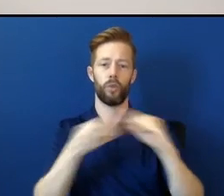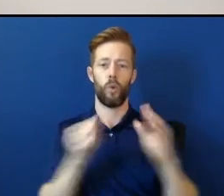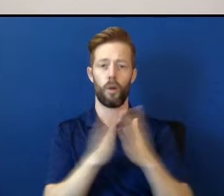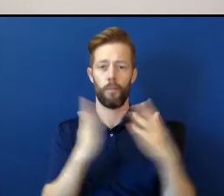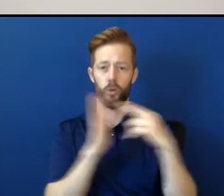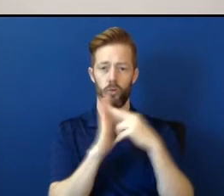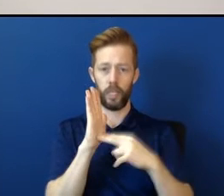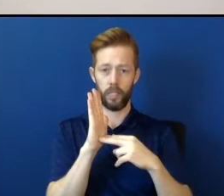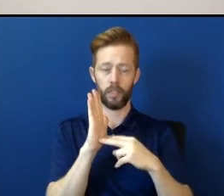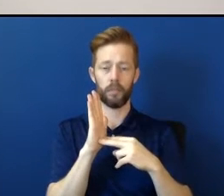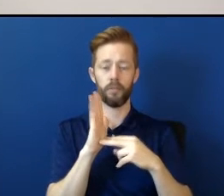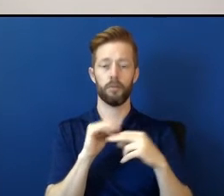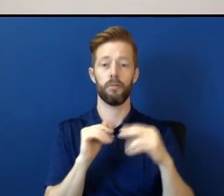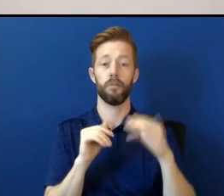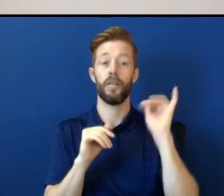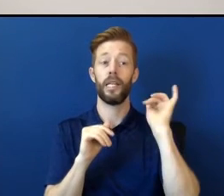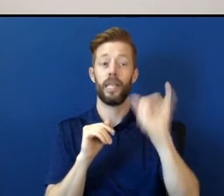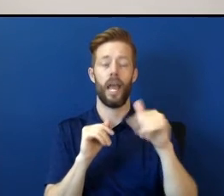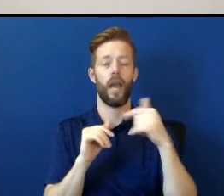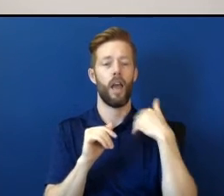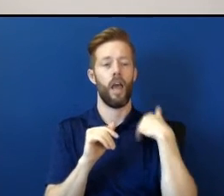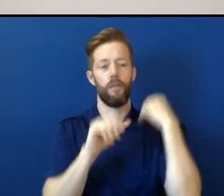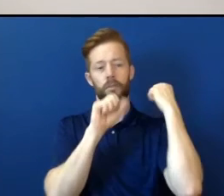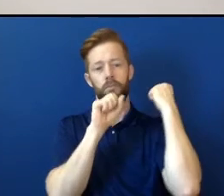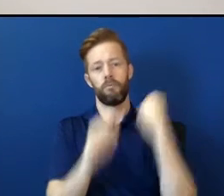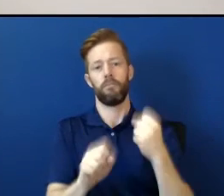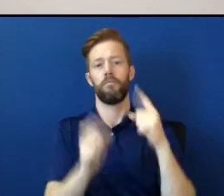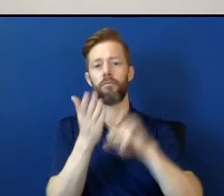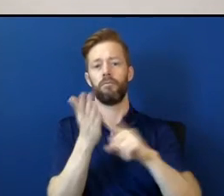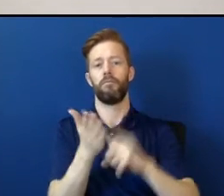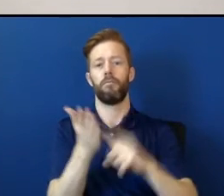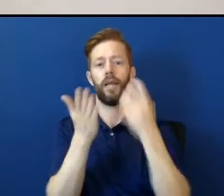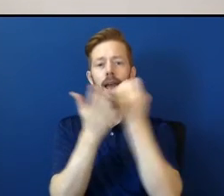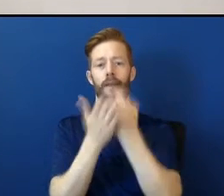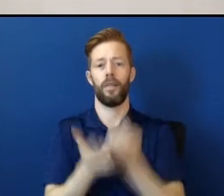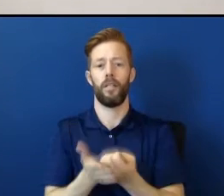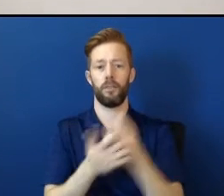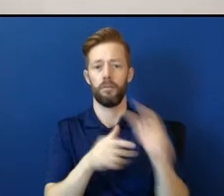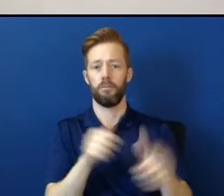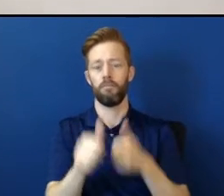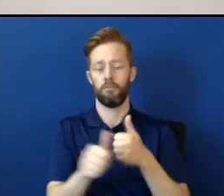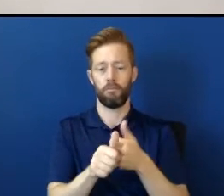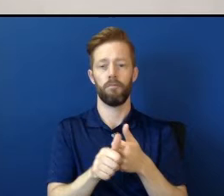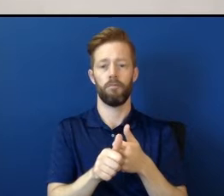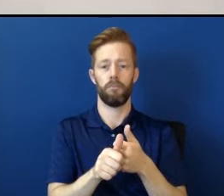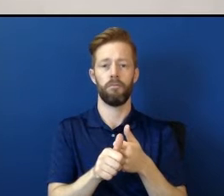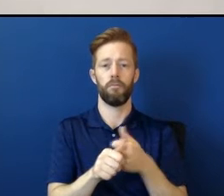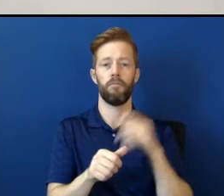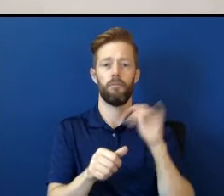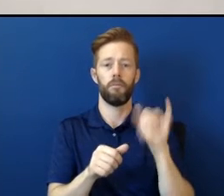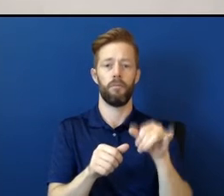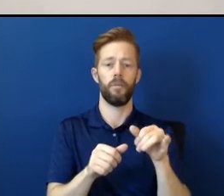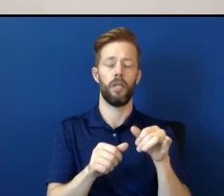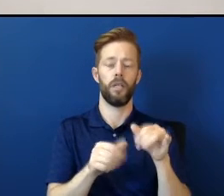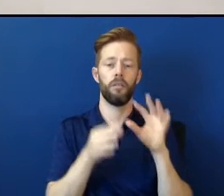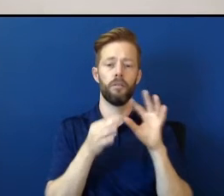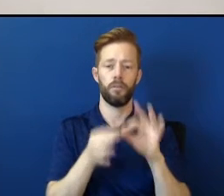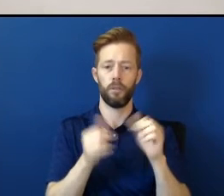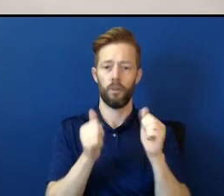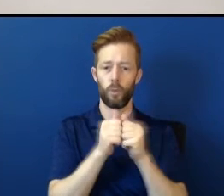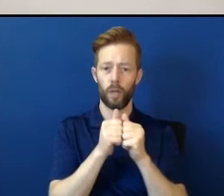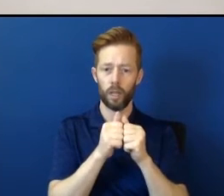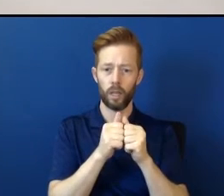that has one of the strongest evidence according to, What Works